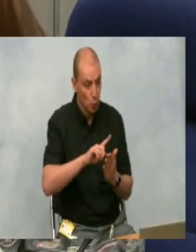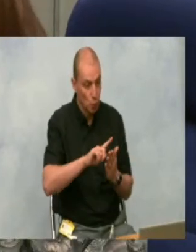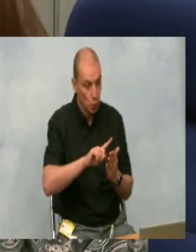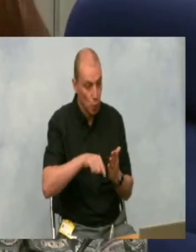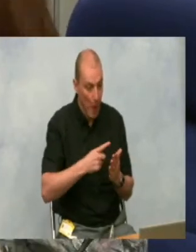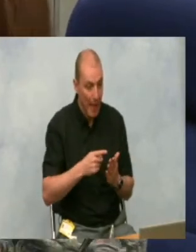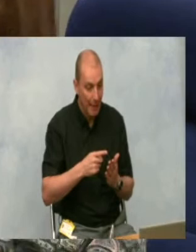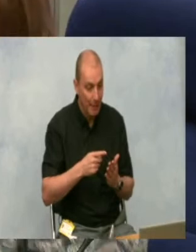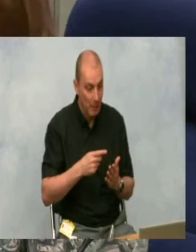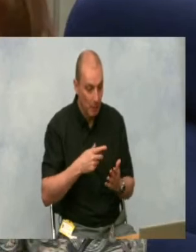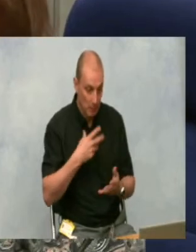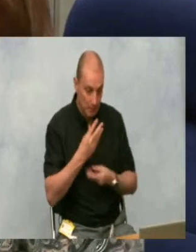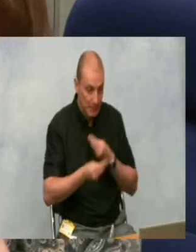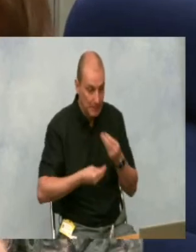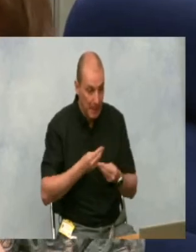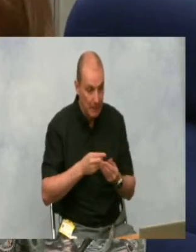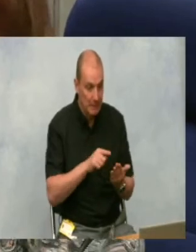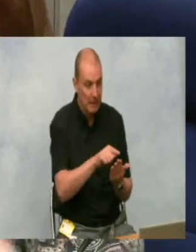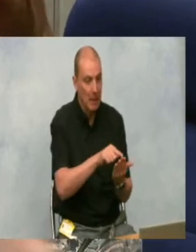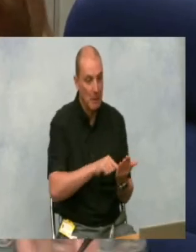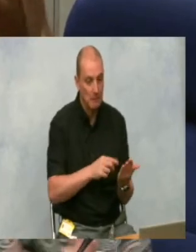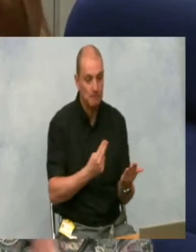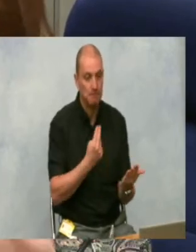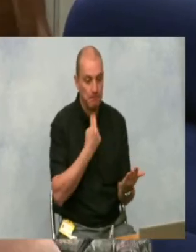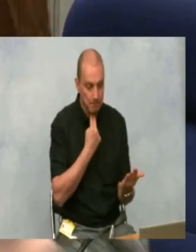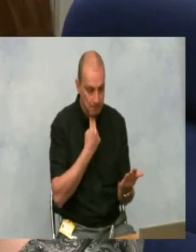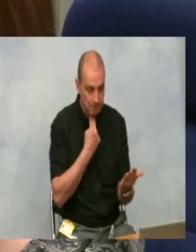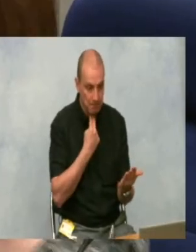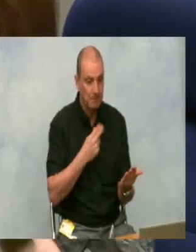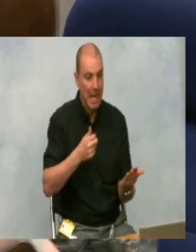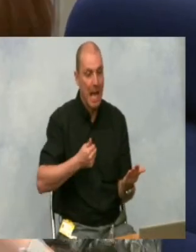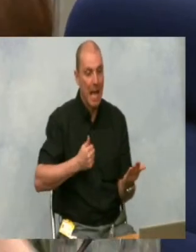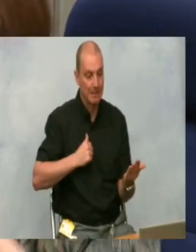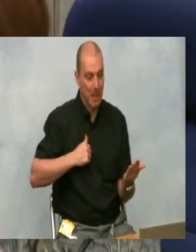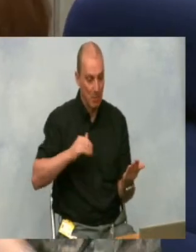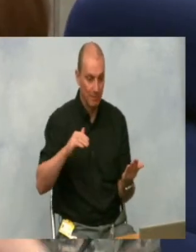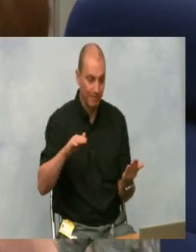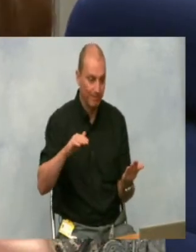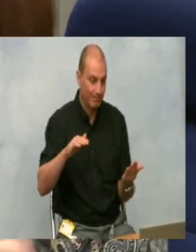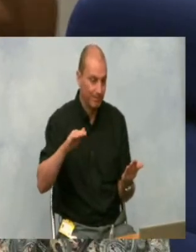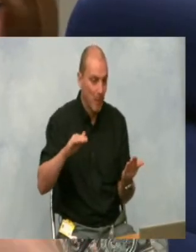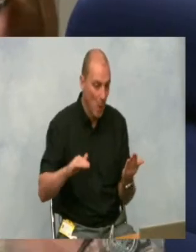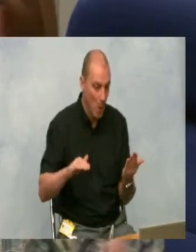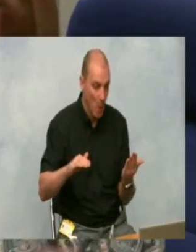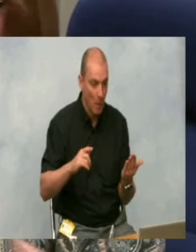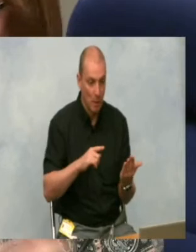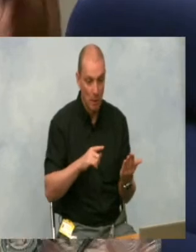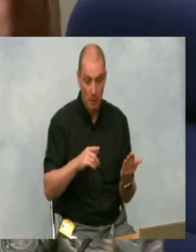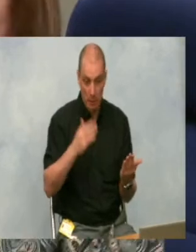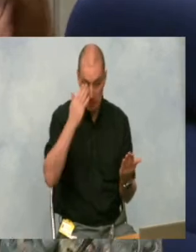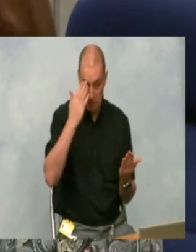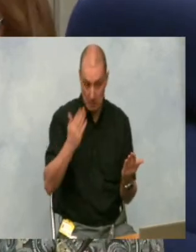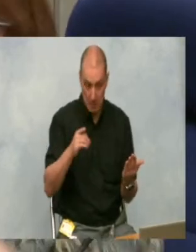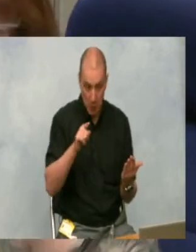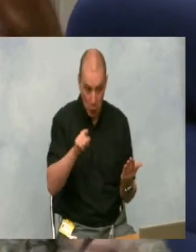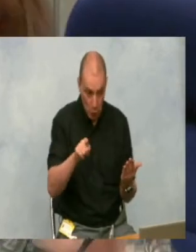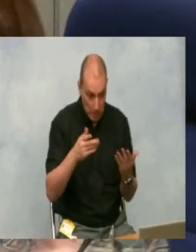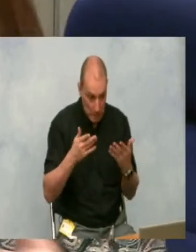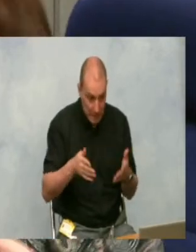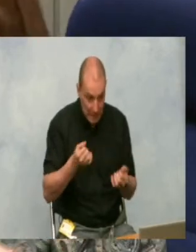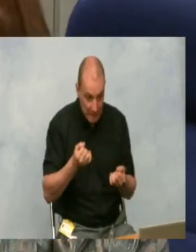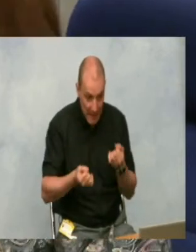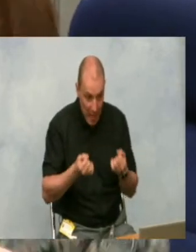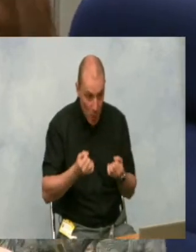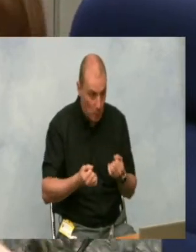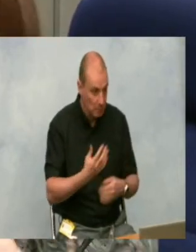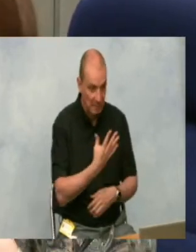it was disappointing. And if we had known, I don't know what you were expecting, if you had been expecting £500,000, I mean, I'm picking